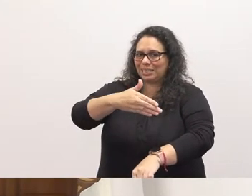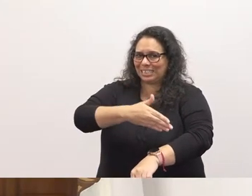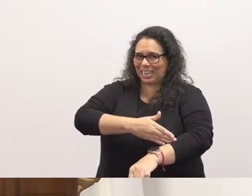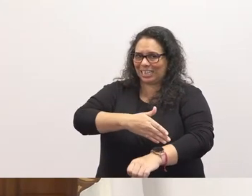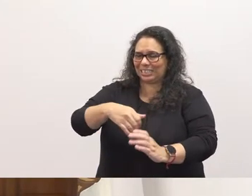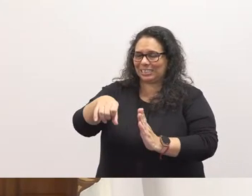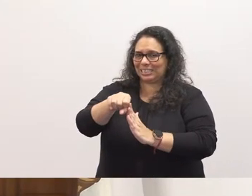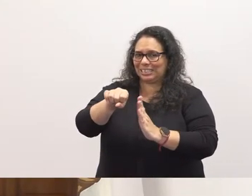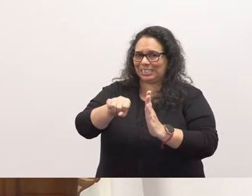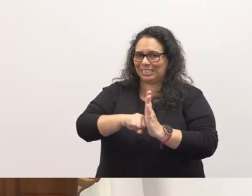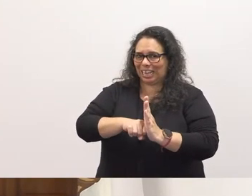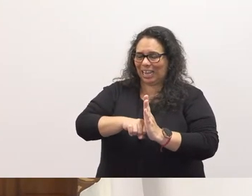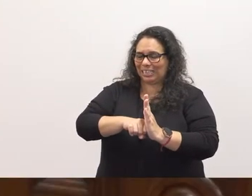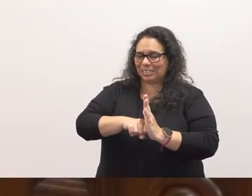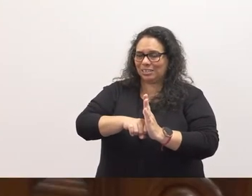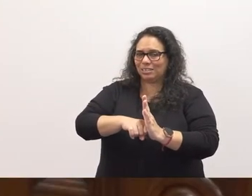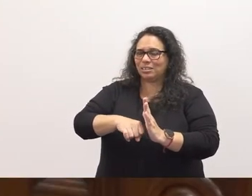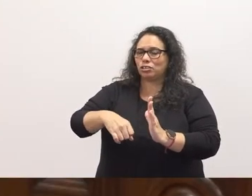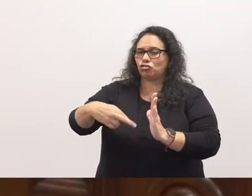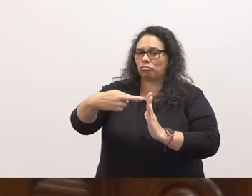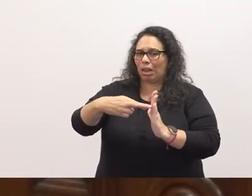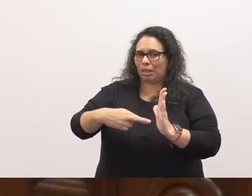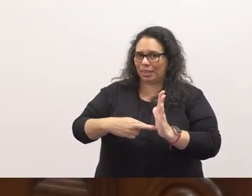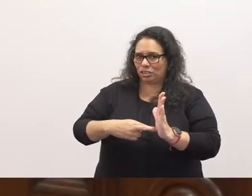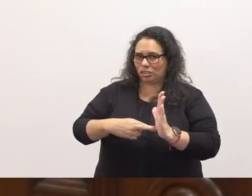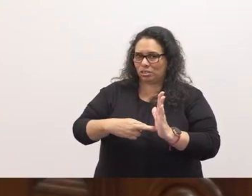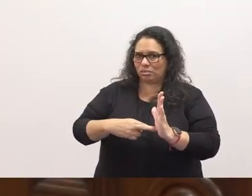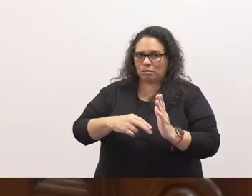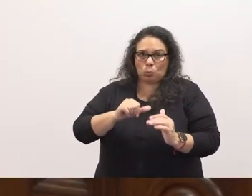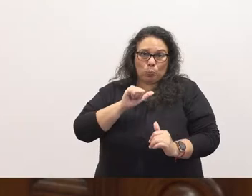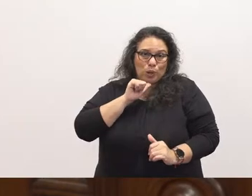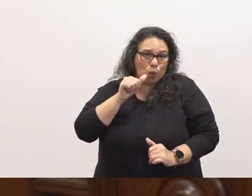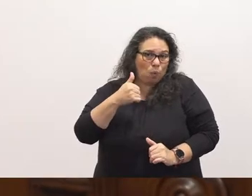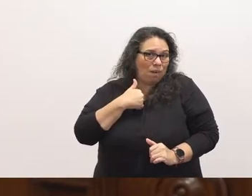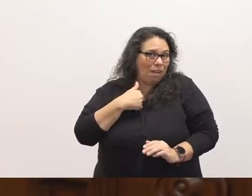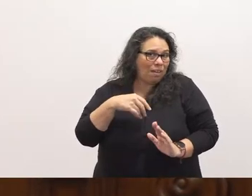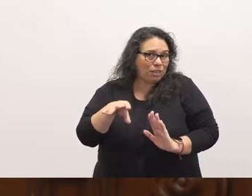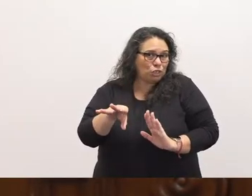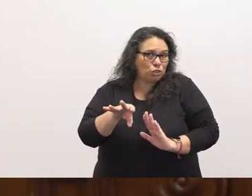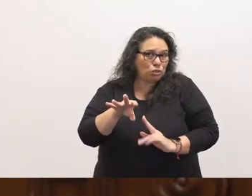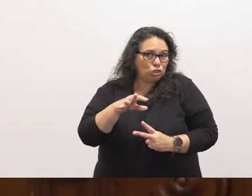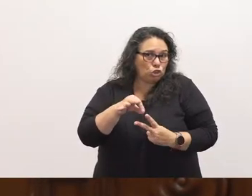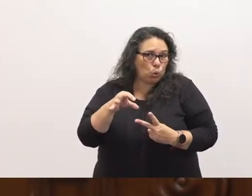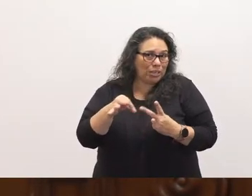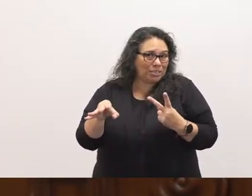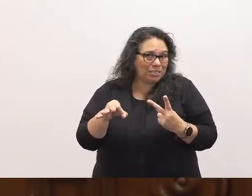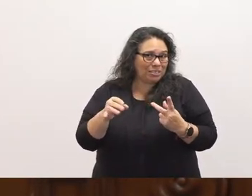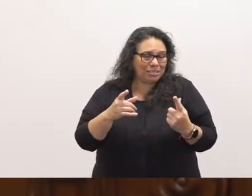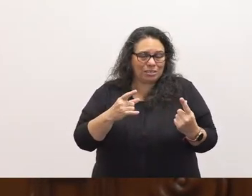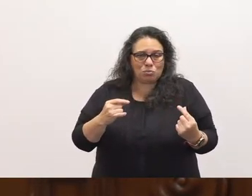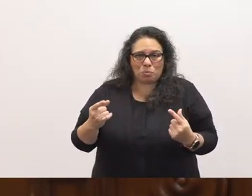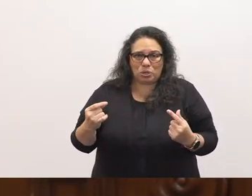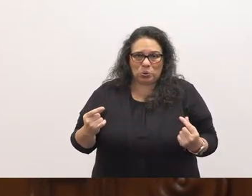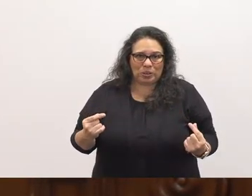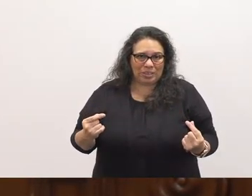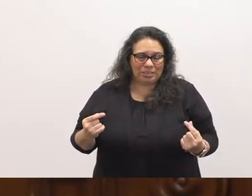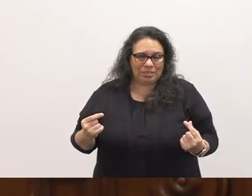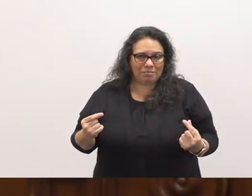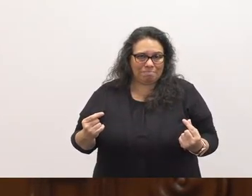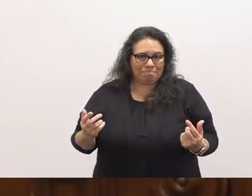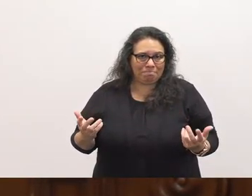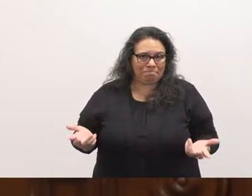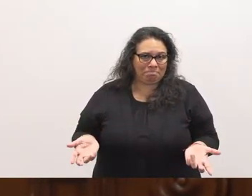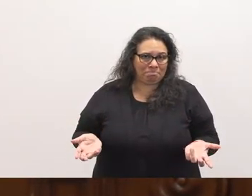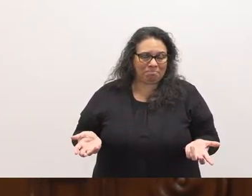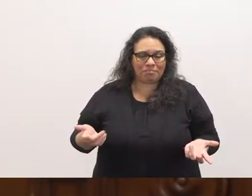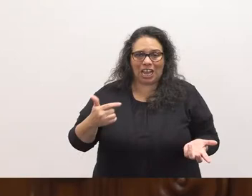state regulations. And in those cases, we don't really have a choice on what we're doing. And so